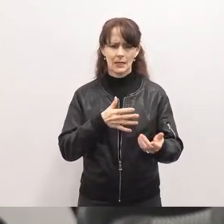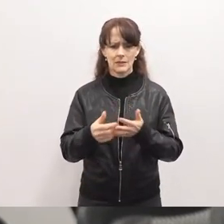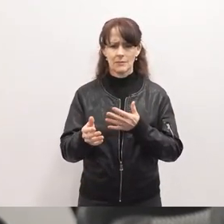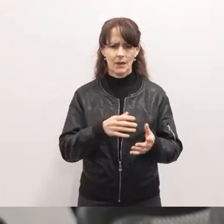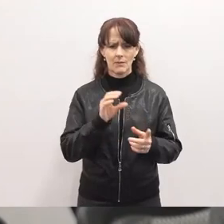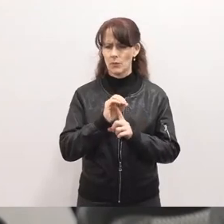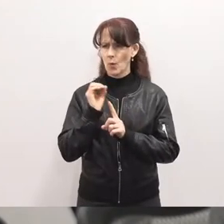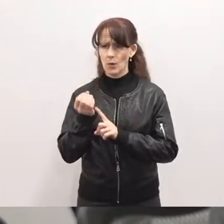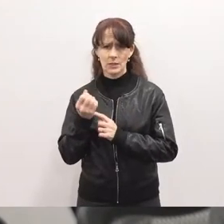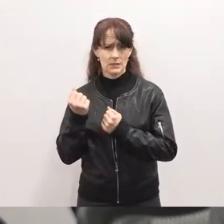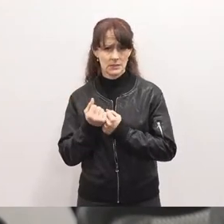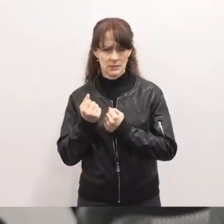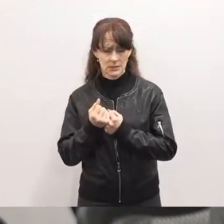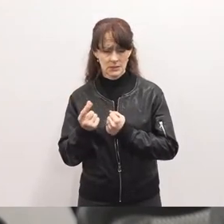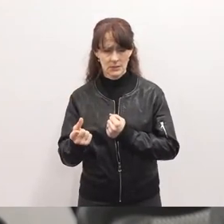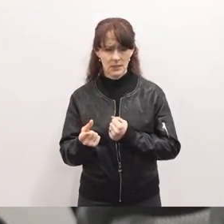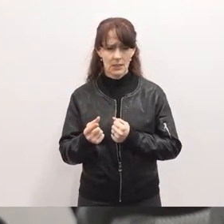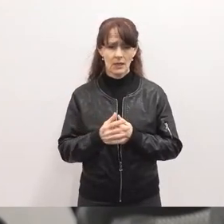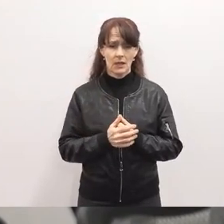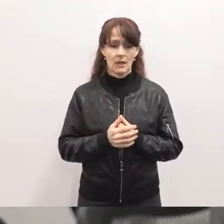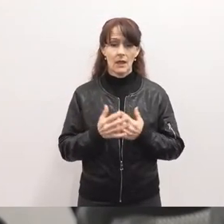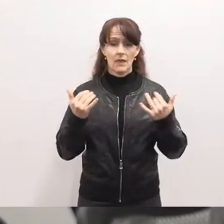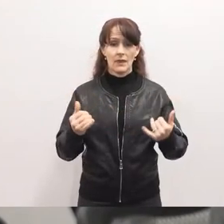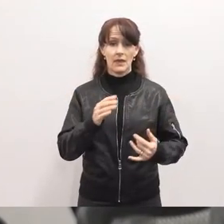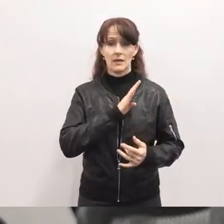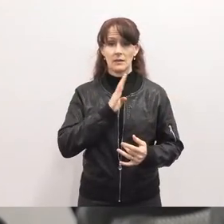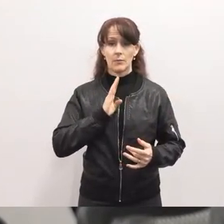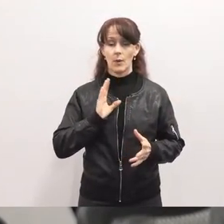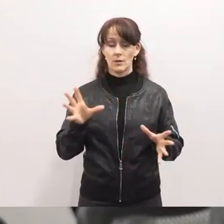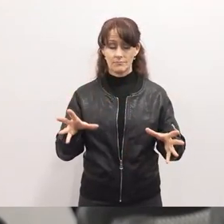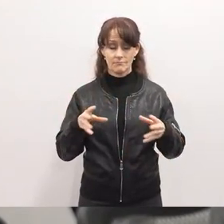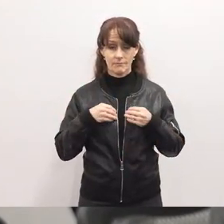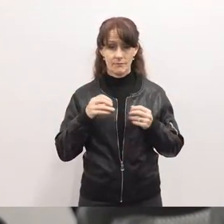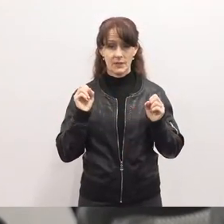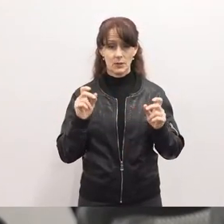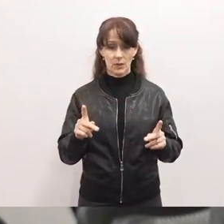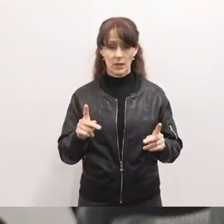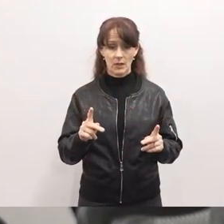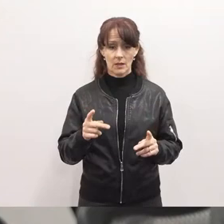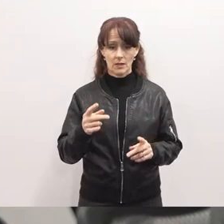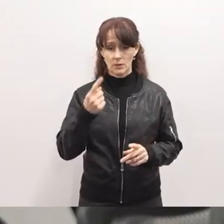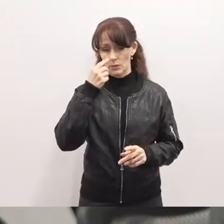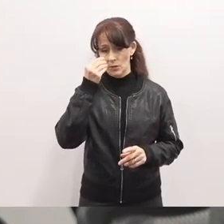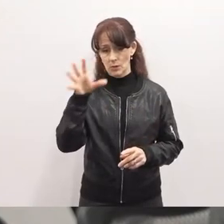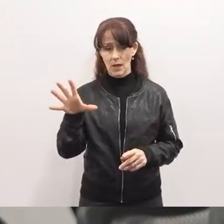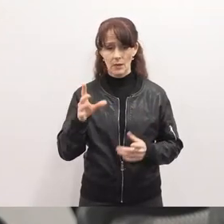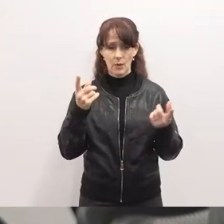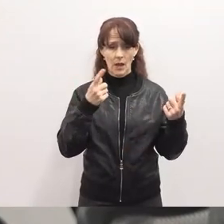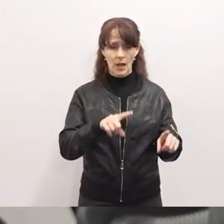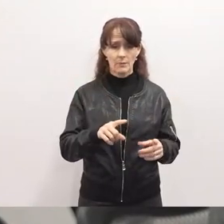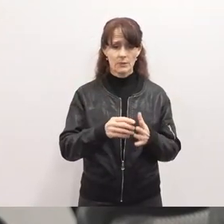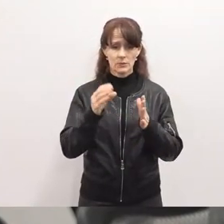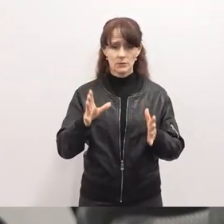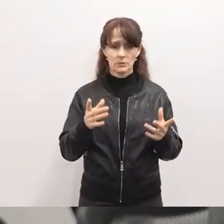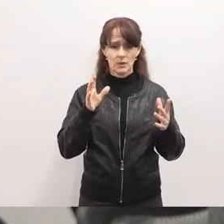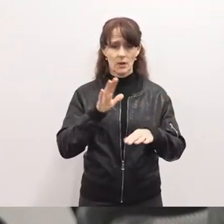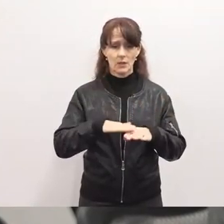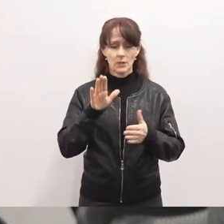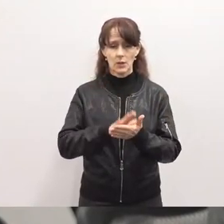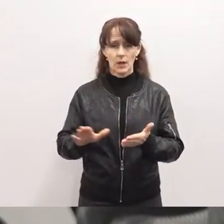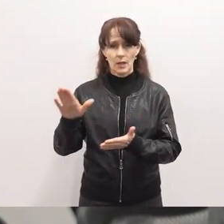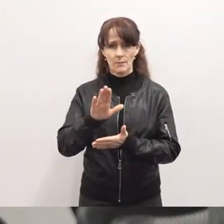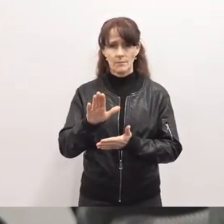organization is. The fact that this board thinks it's okay just shows that you really don't care what happens with students on your campuses.